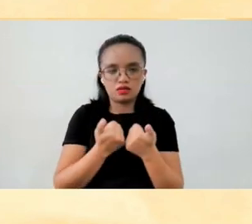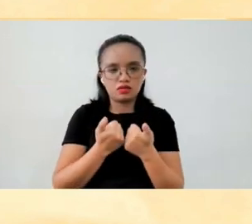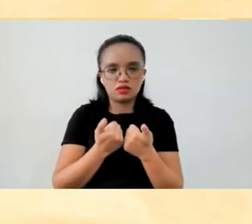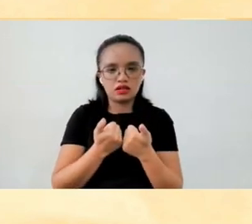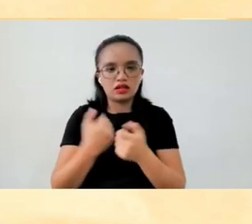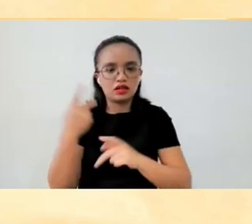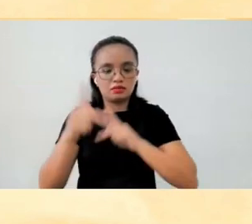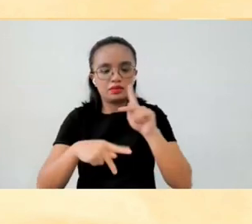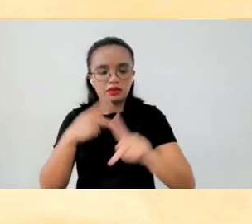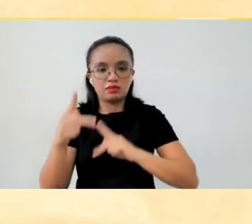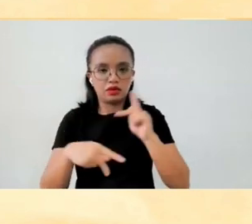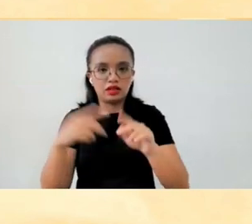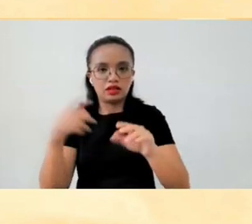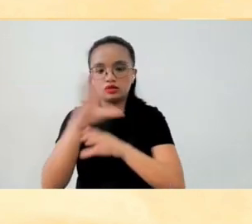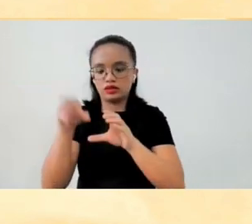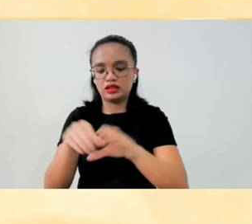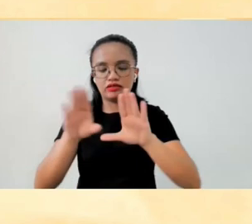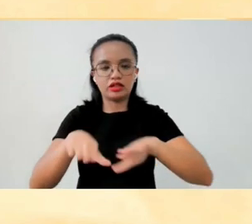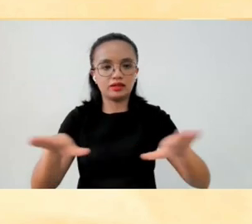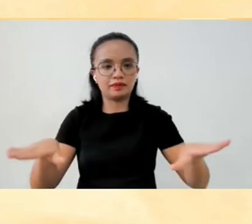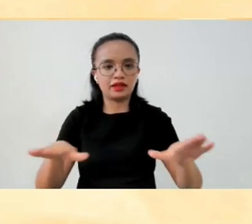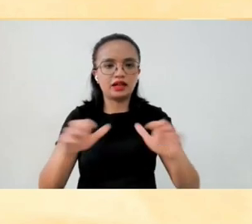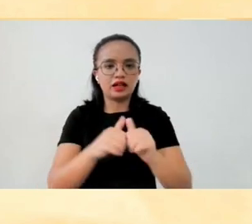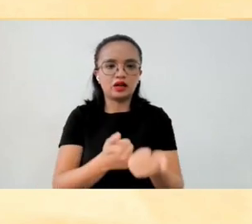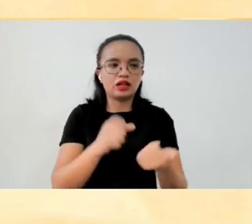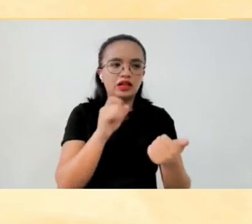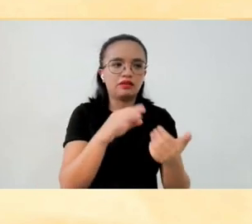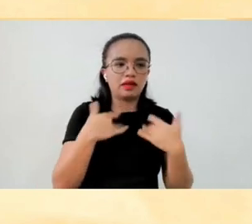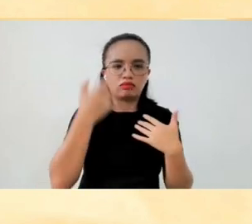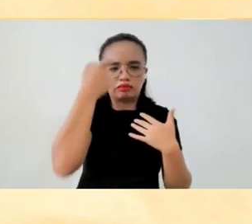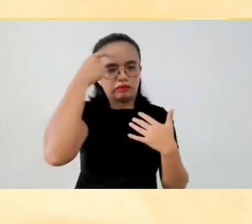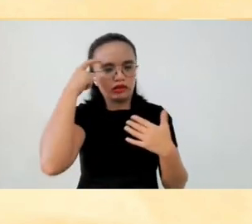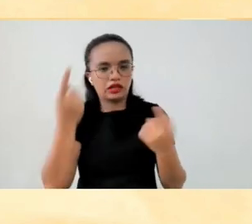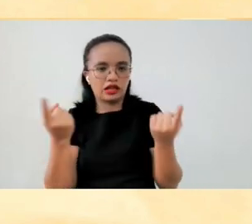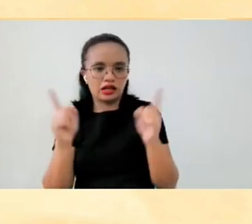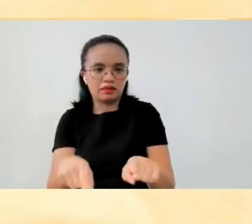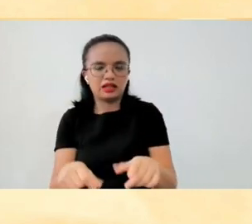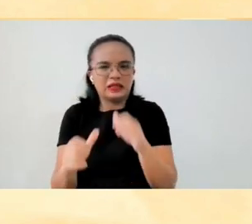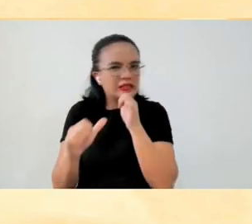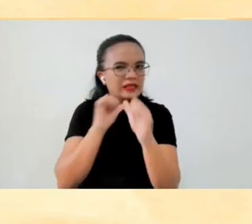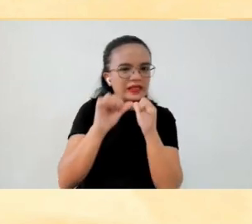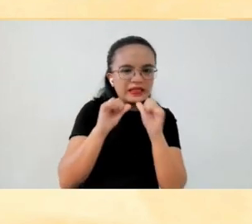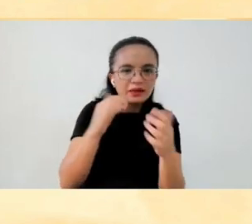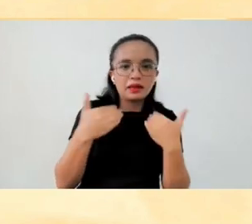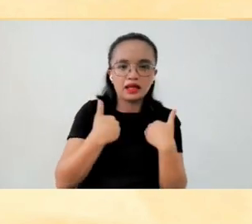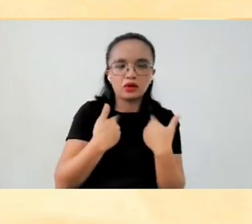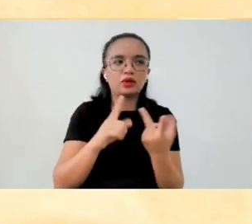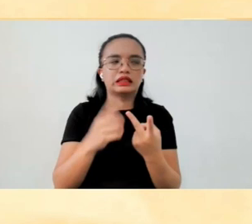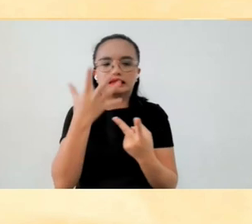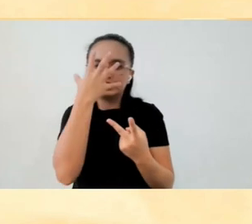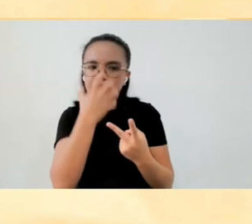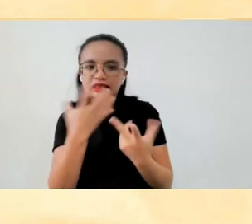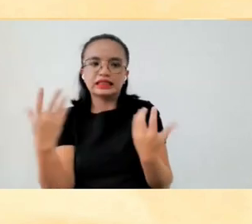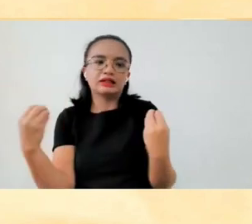in general, including children, respond to a traumatic event. So there's denial, there's anger,